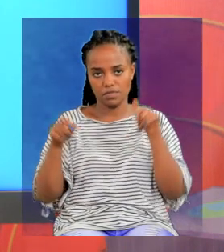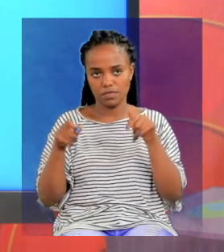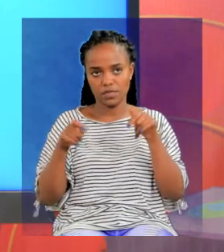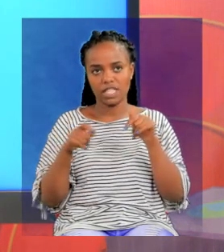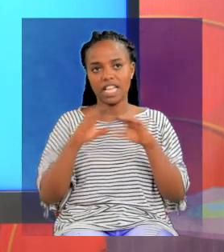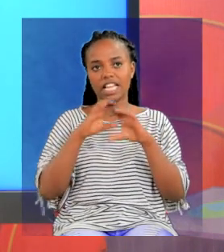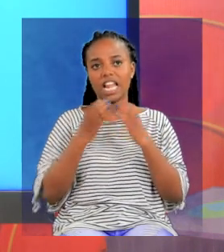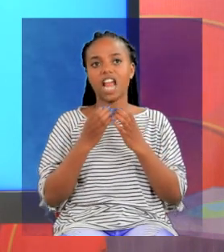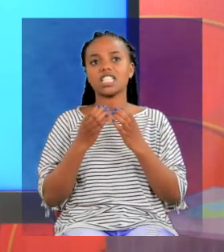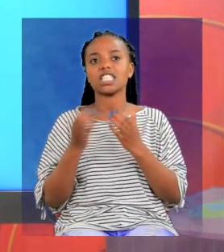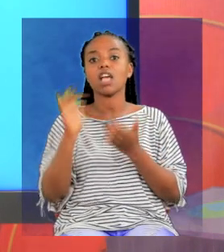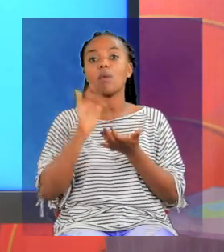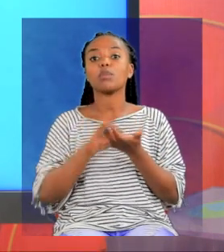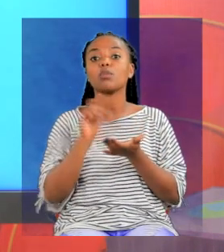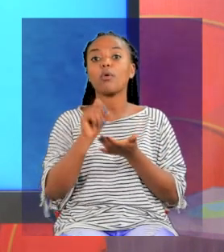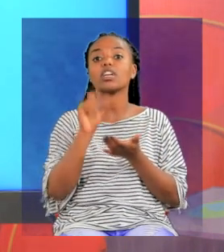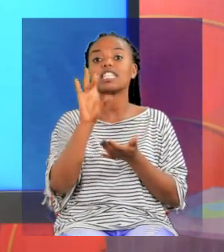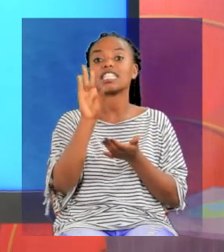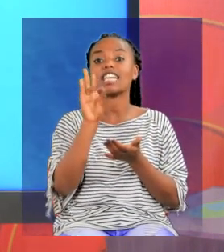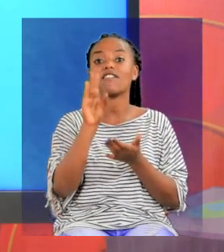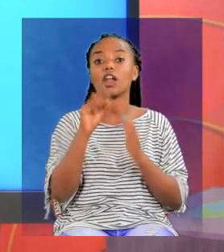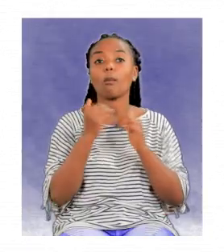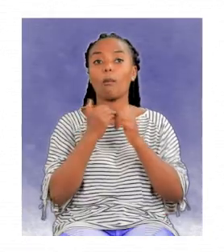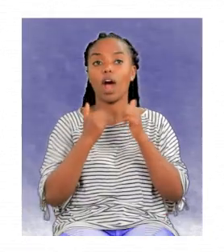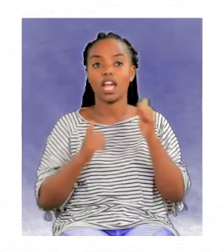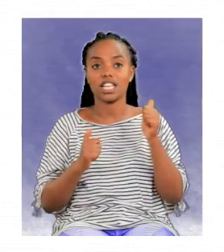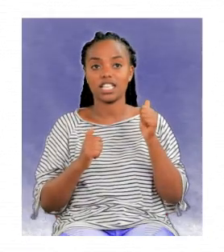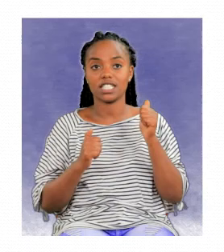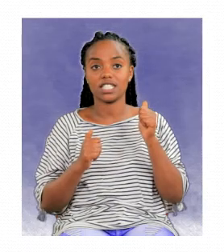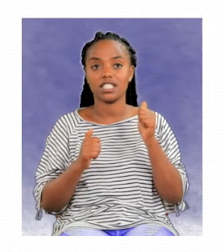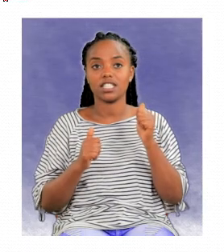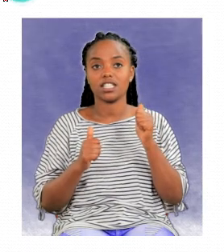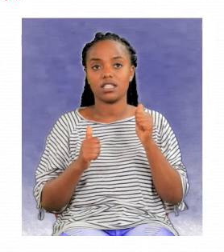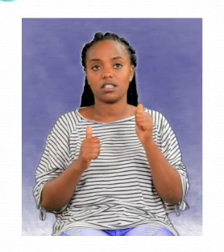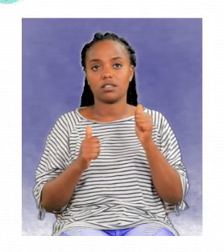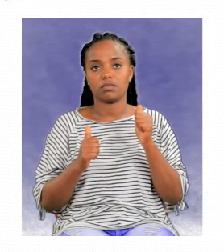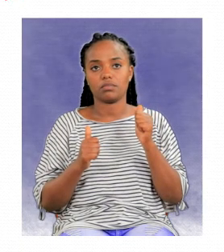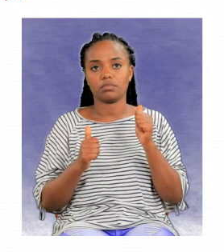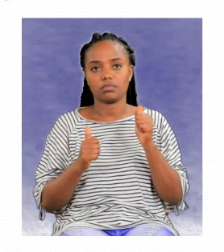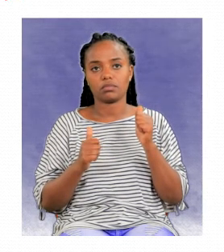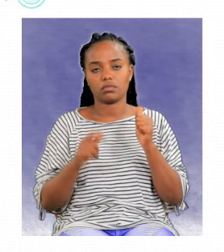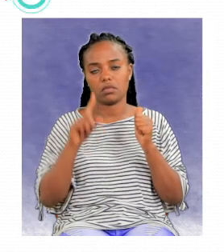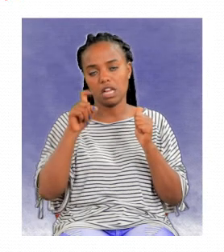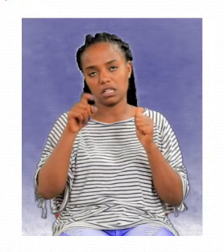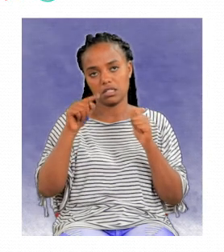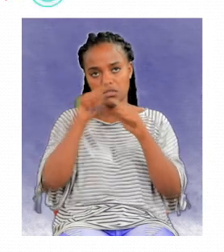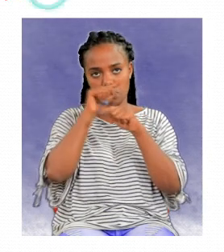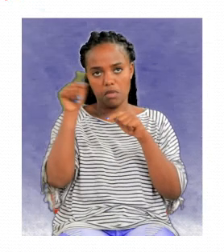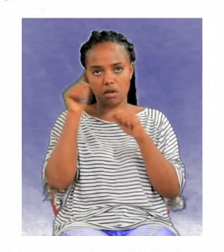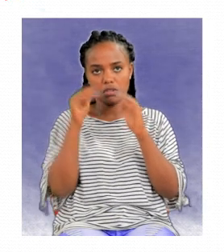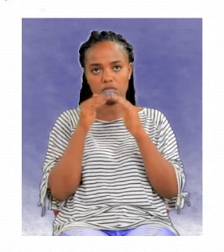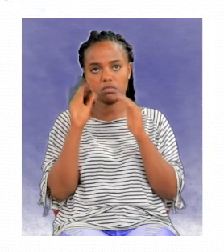class midpoint 7. So 7 minus is the mean is it is 7. Therefore,